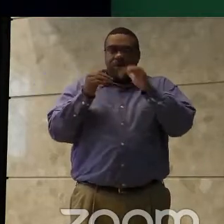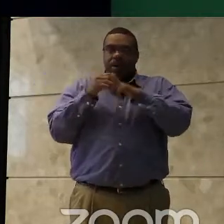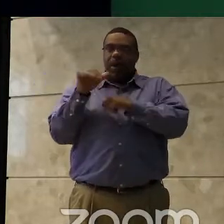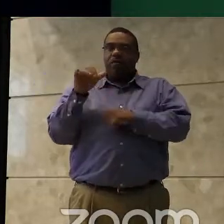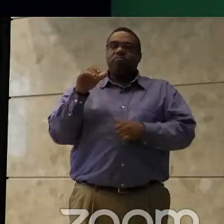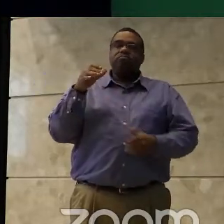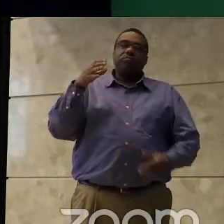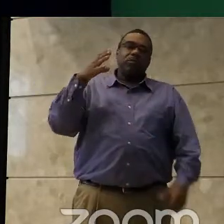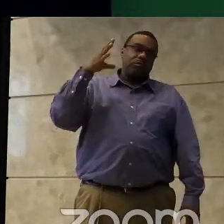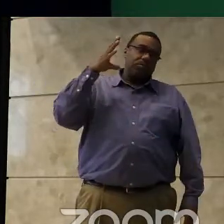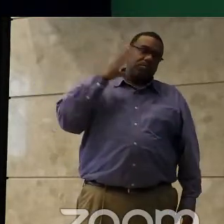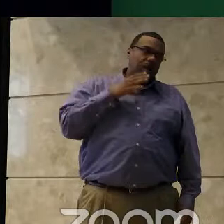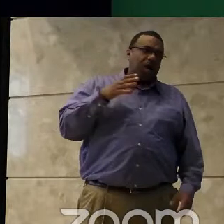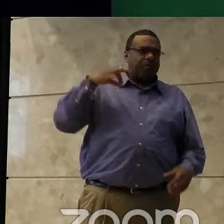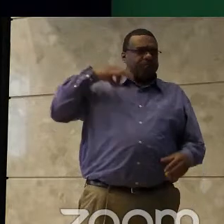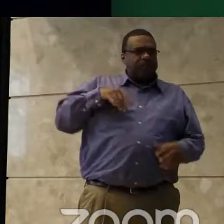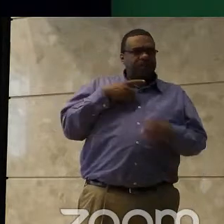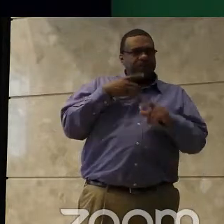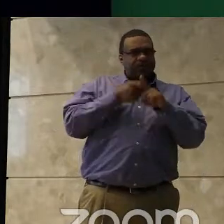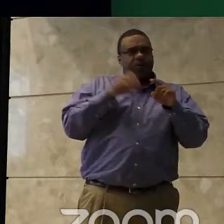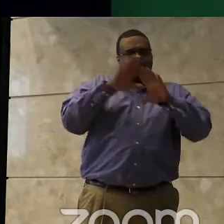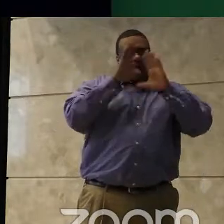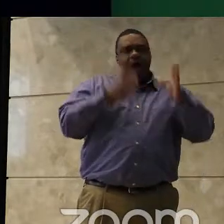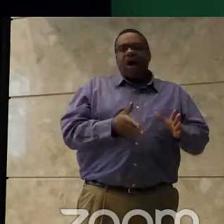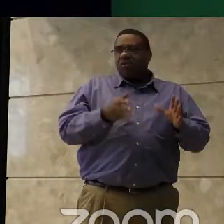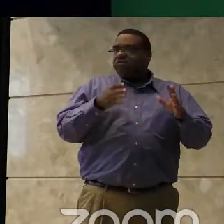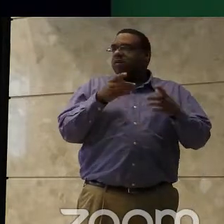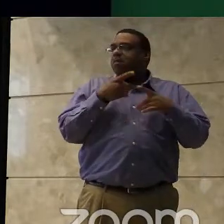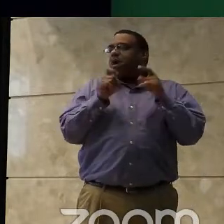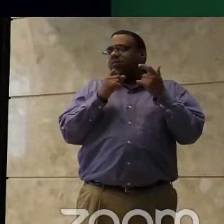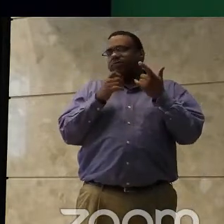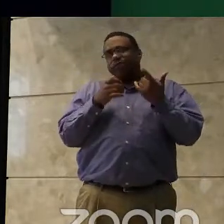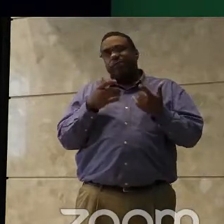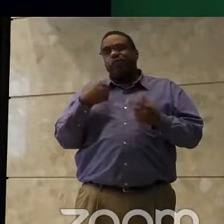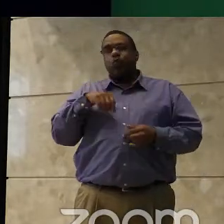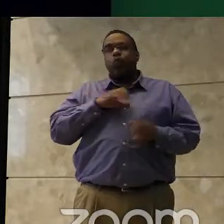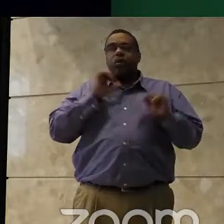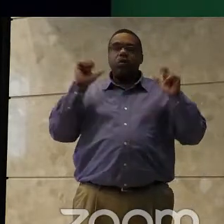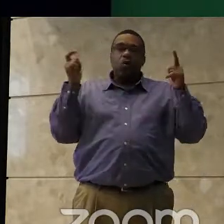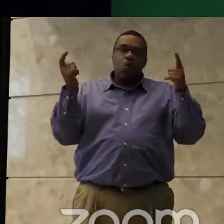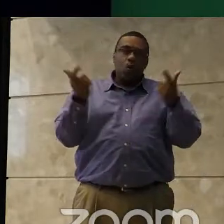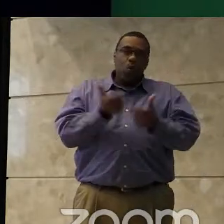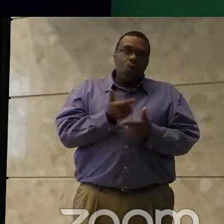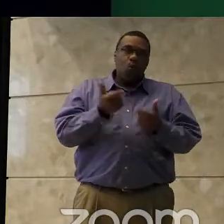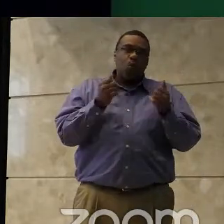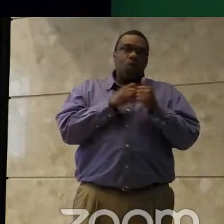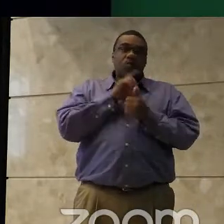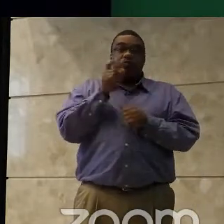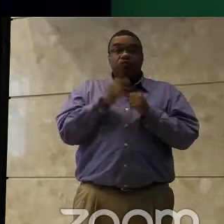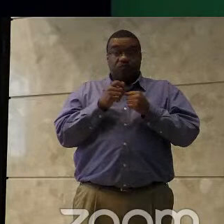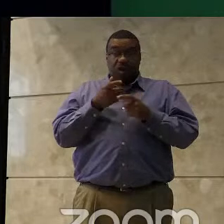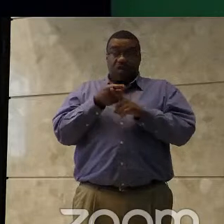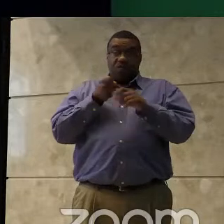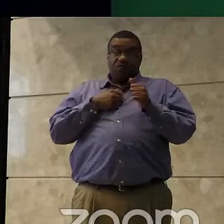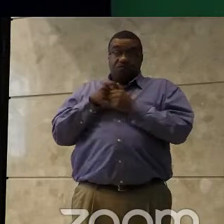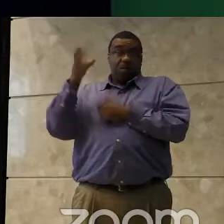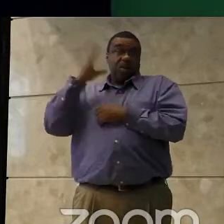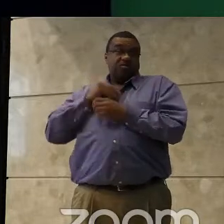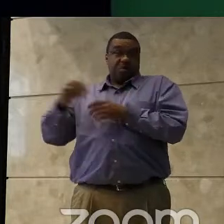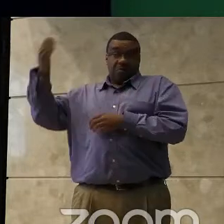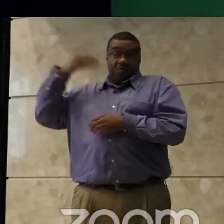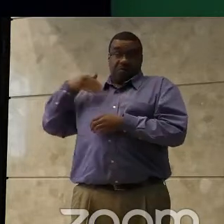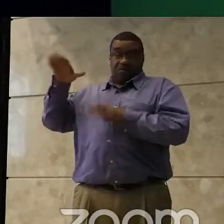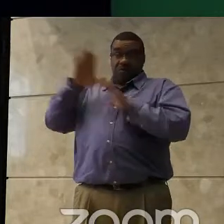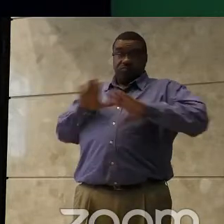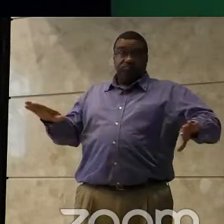but not most, okay? First of all, we are all the products of experiences from that childhood. I